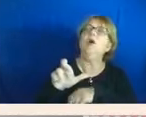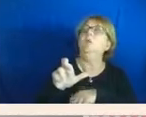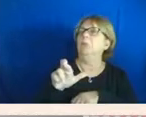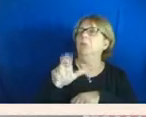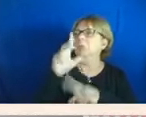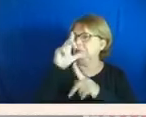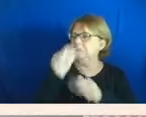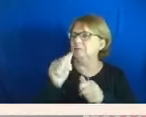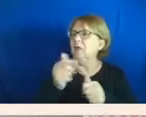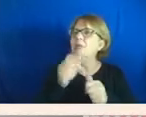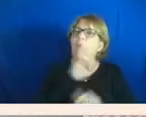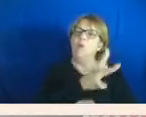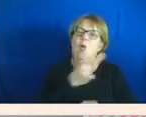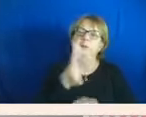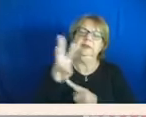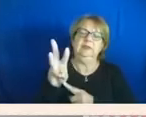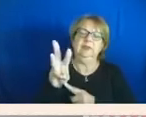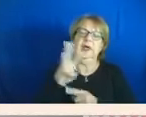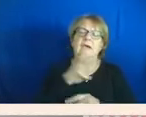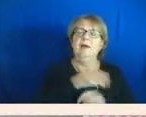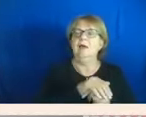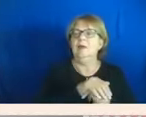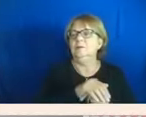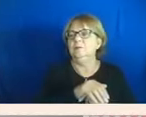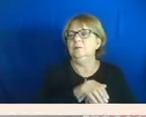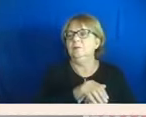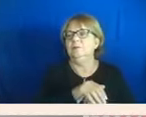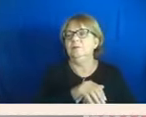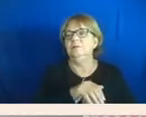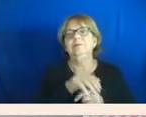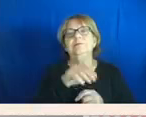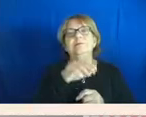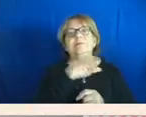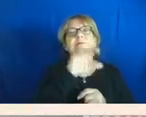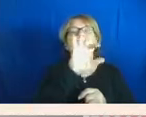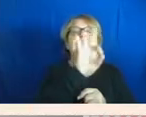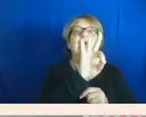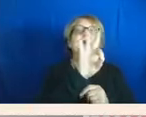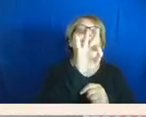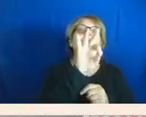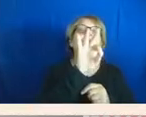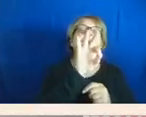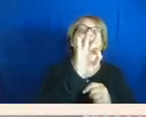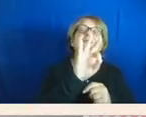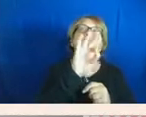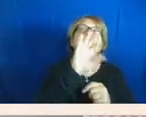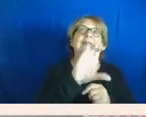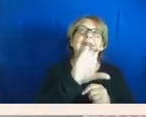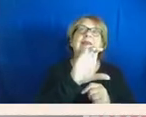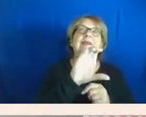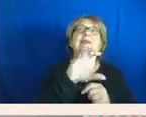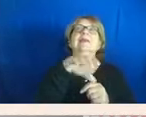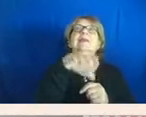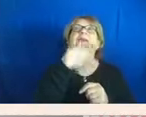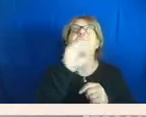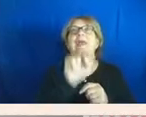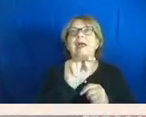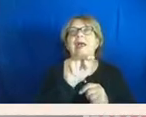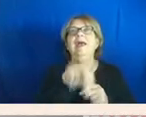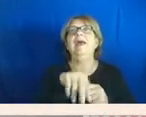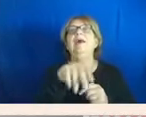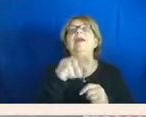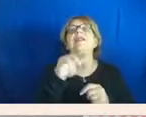website is F like financial, C like counseling, N like network, online.org is our website. You can